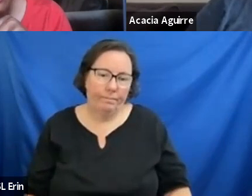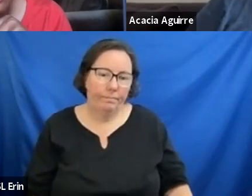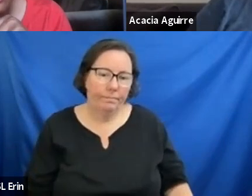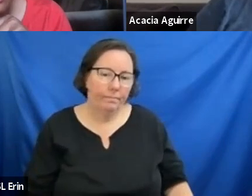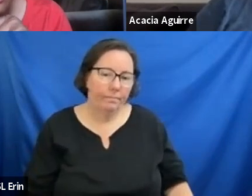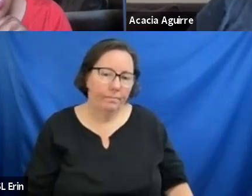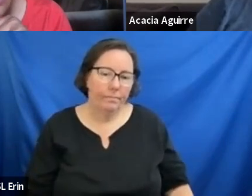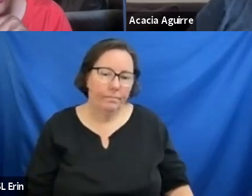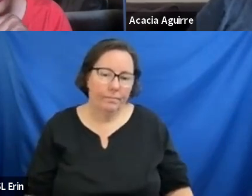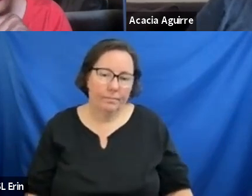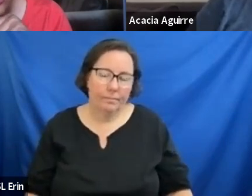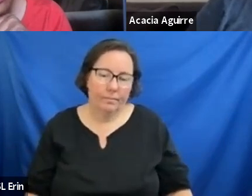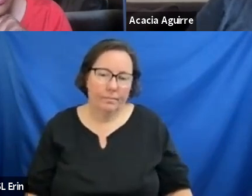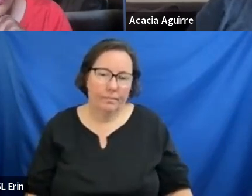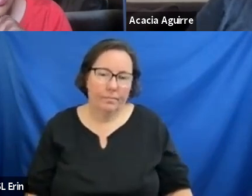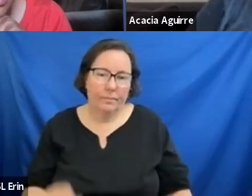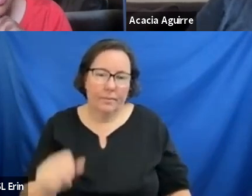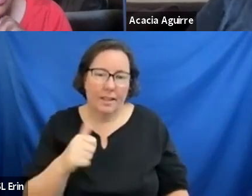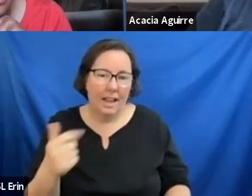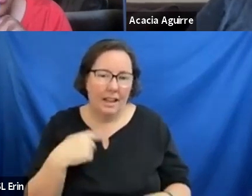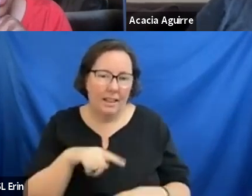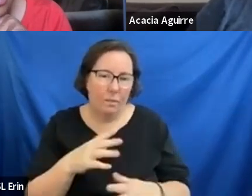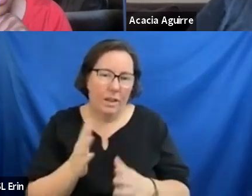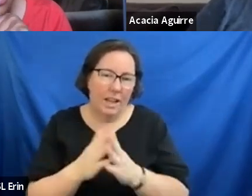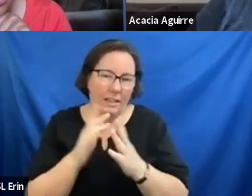members asked for previously?